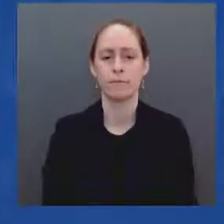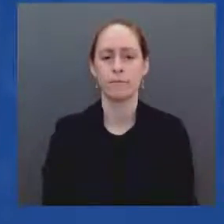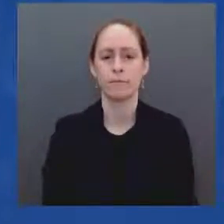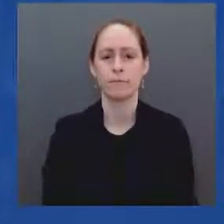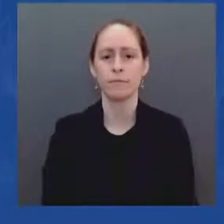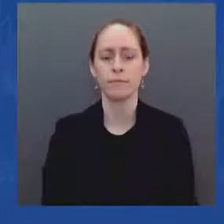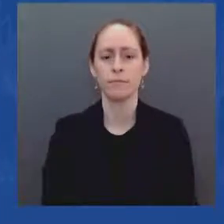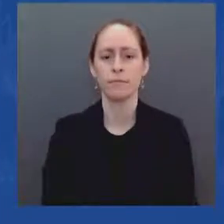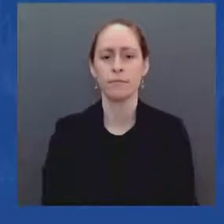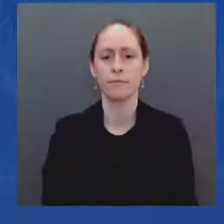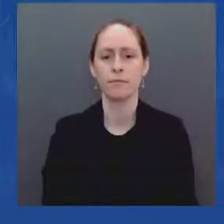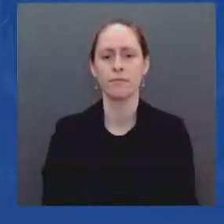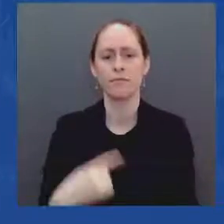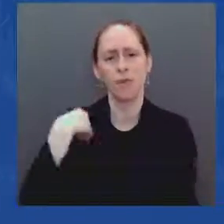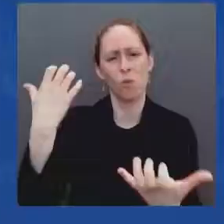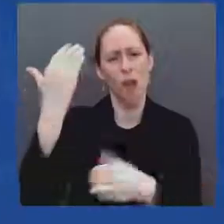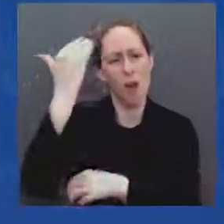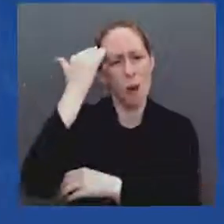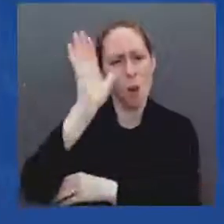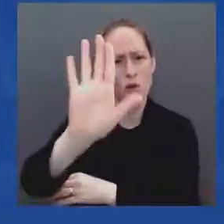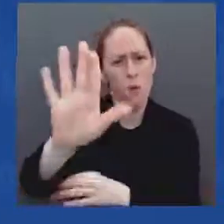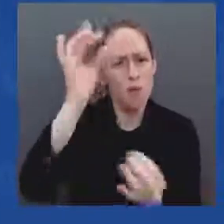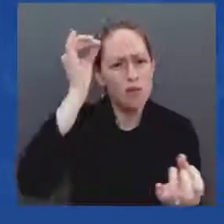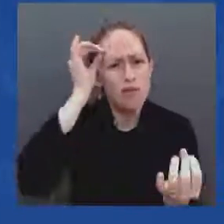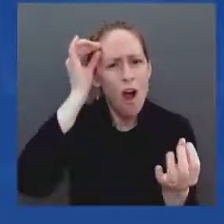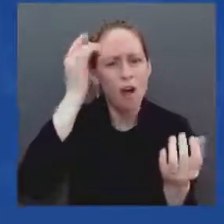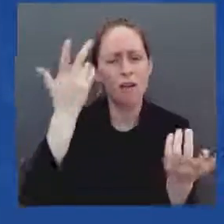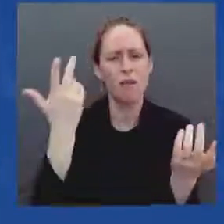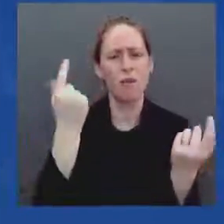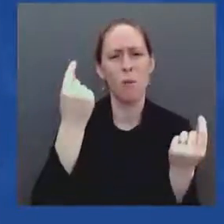regard. With that, we very much look forward